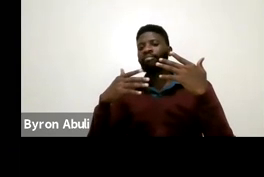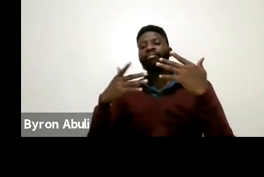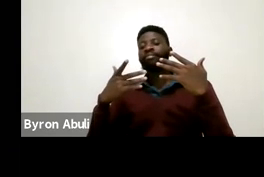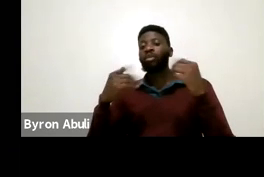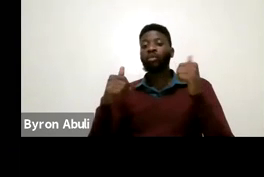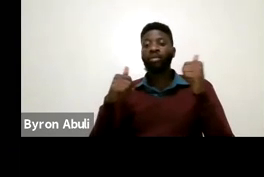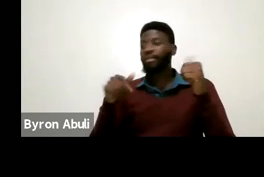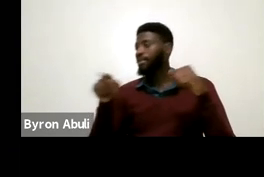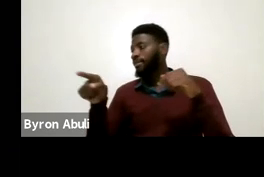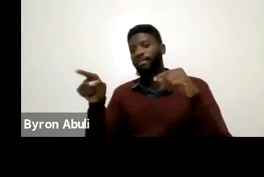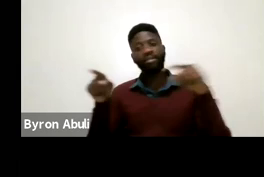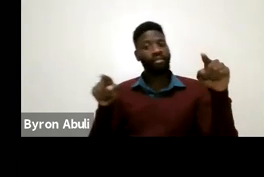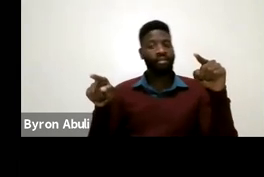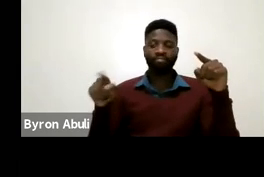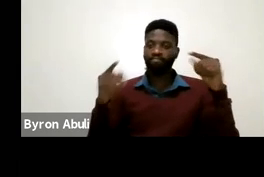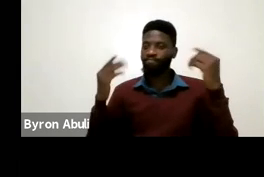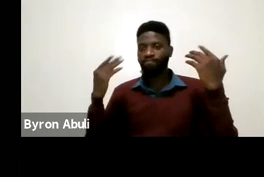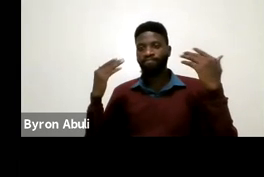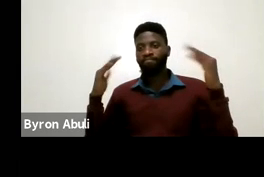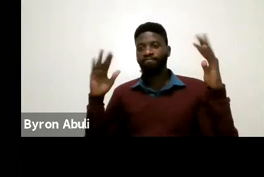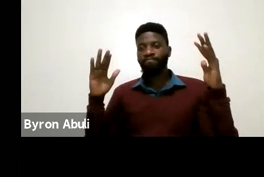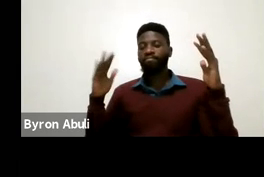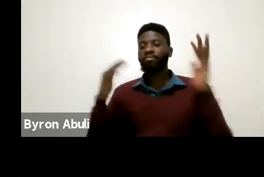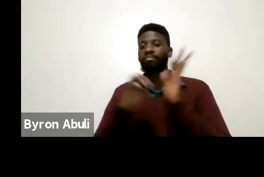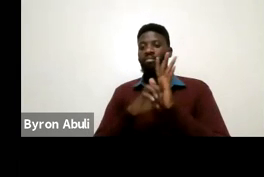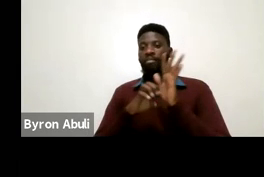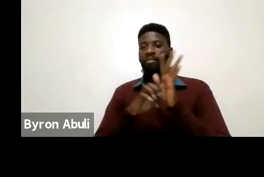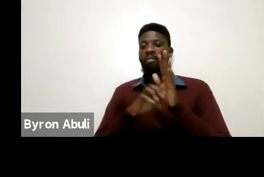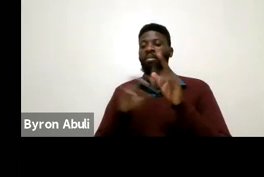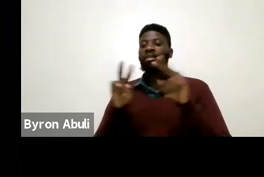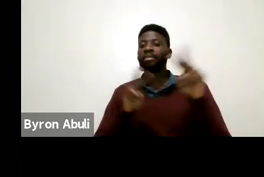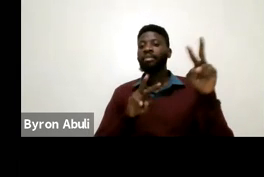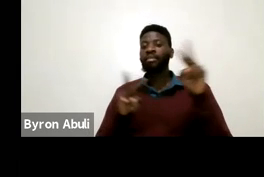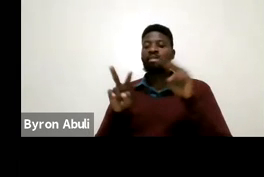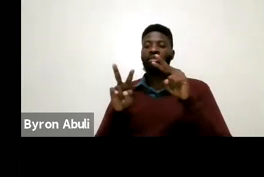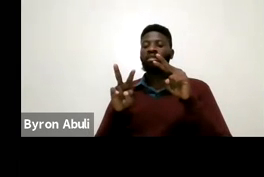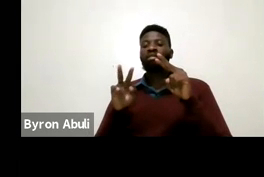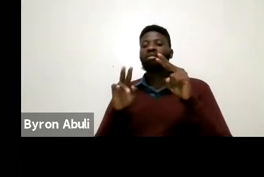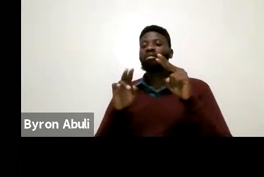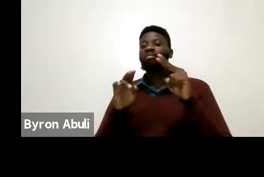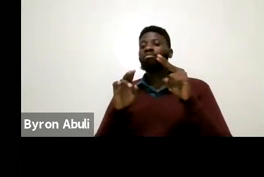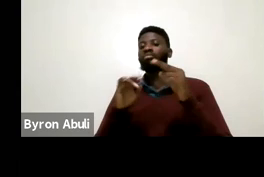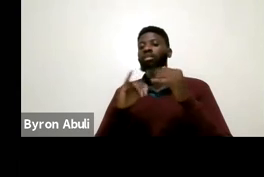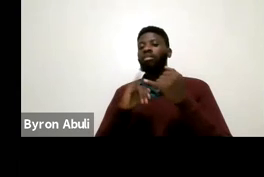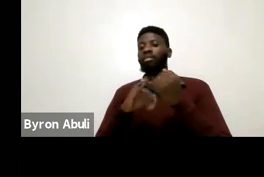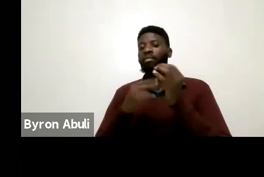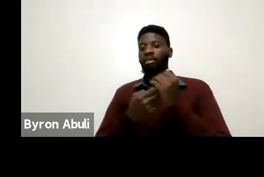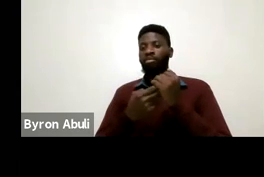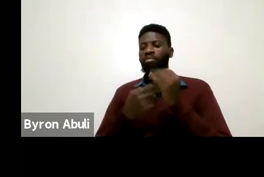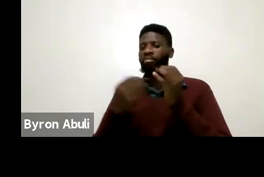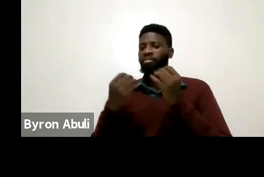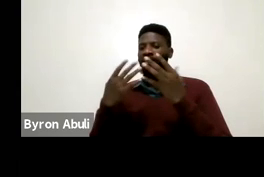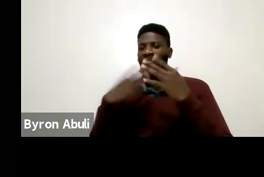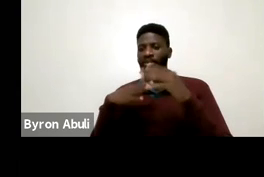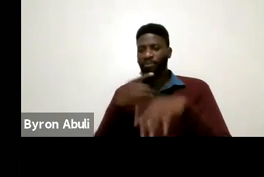chase let me use an example. If you're looking for a spouse and you have so many prospective clients or so many